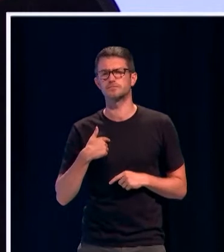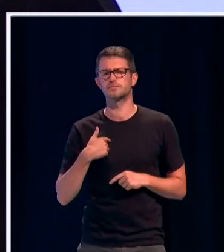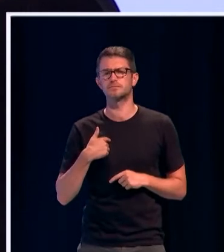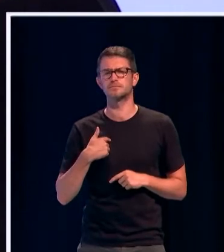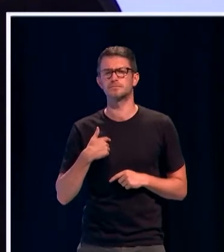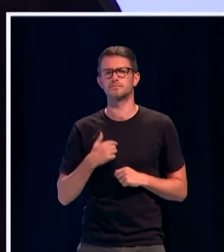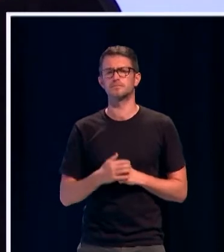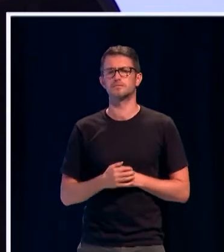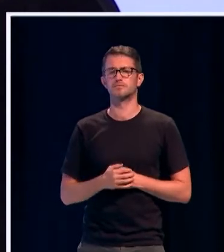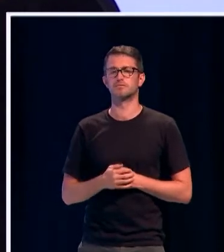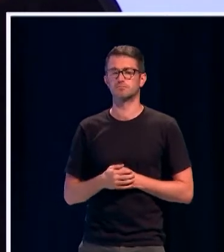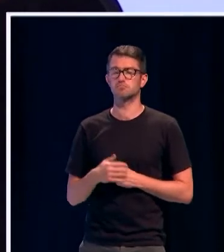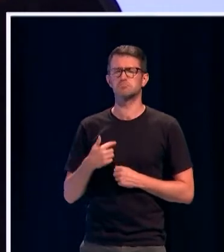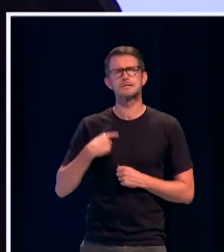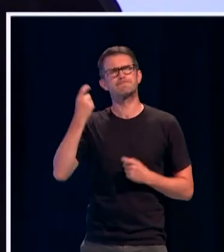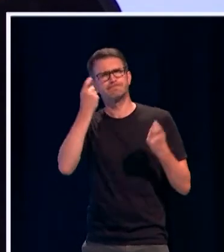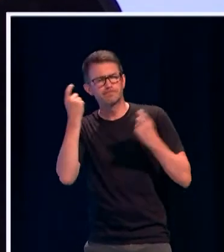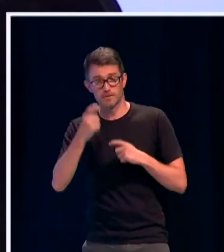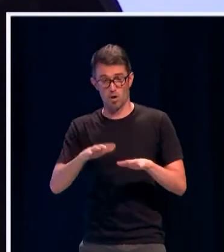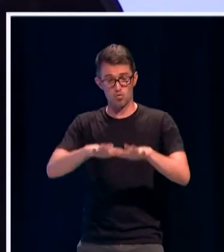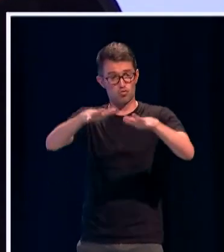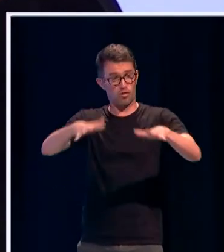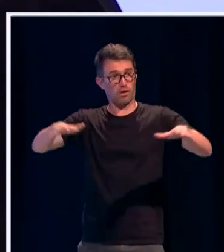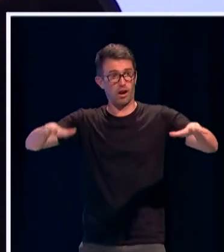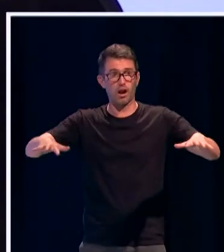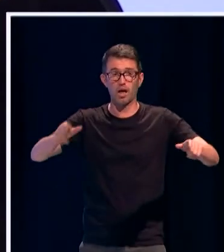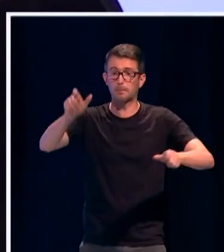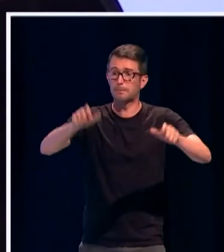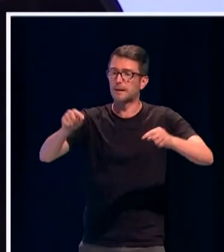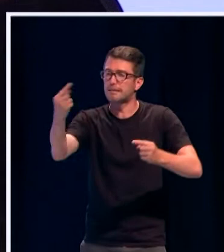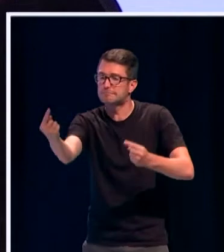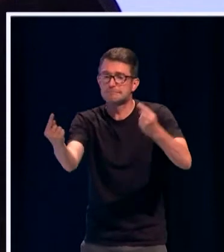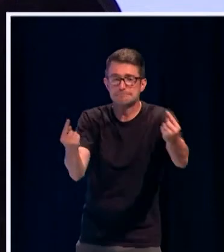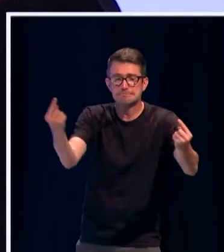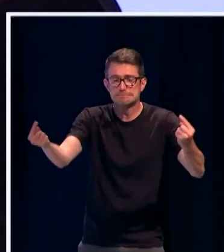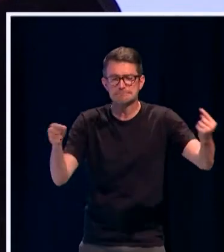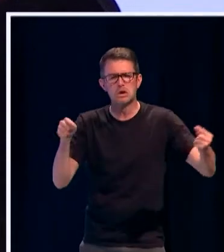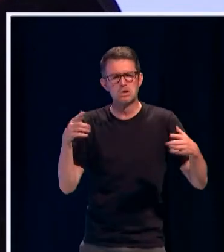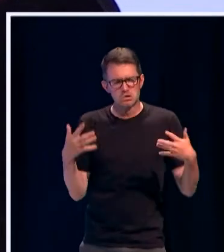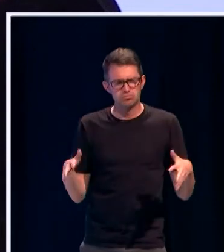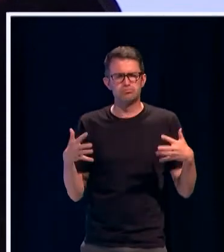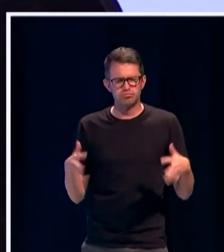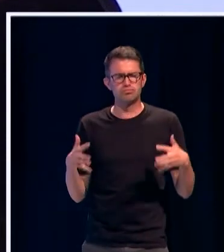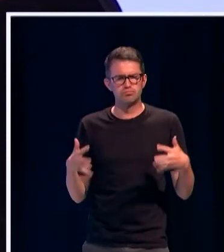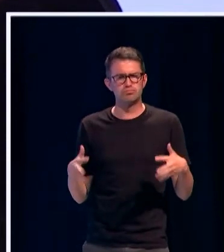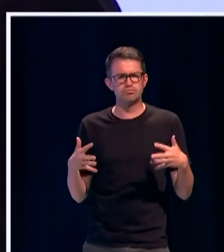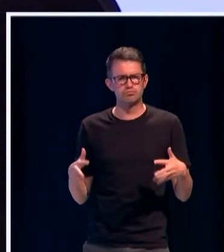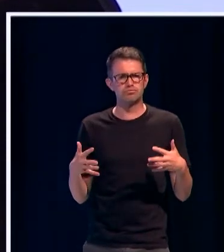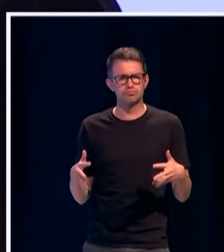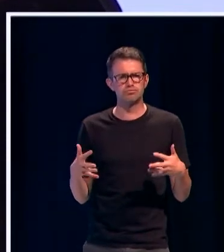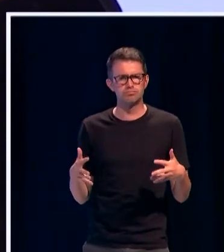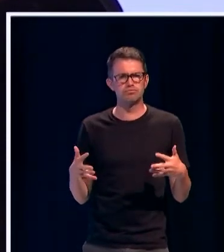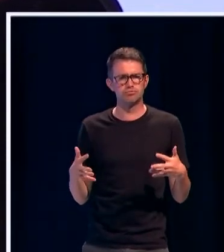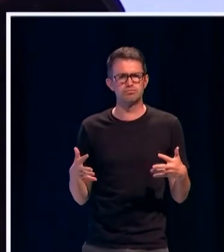Everywhere the sub districts, they have to be all the time. There to be self-help group to